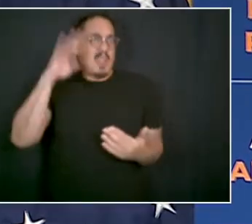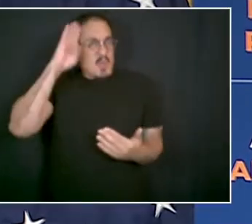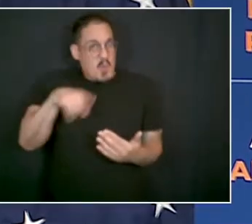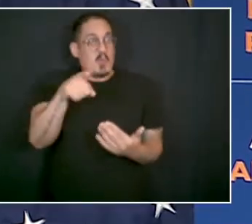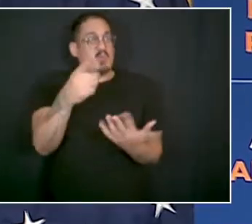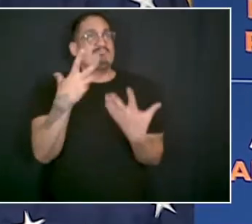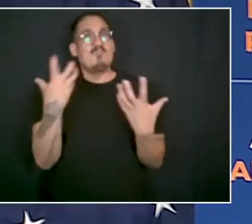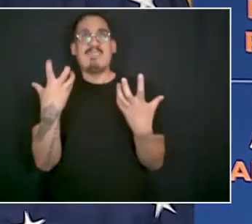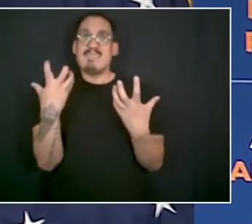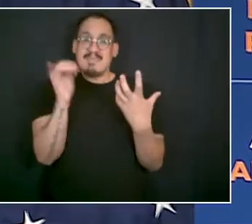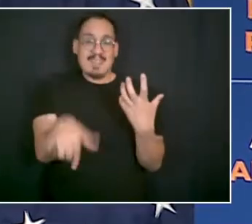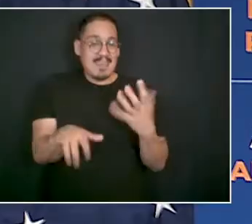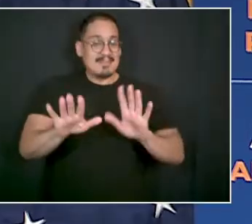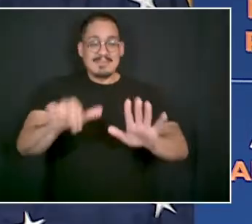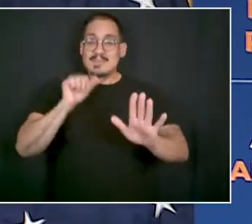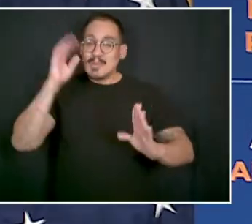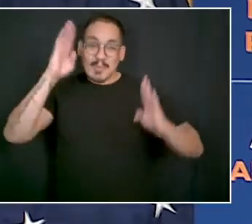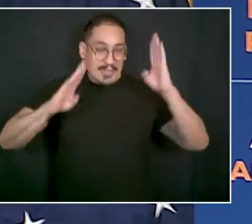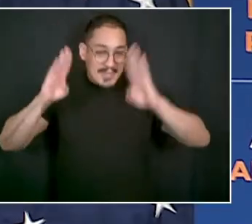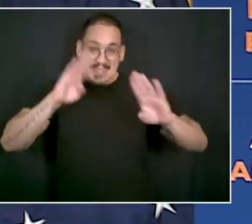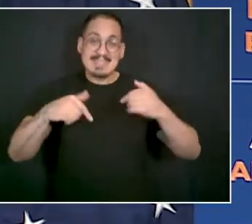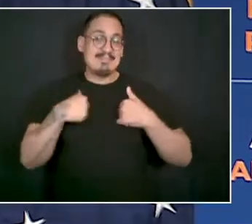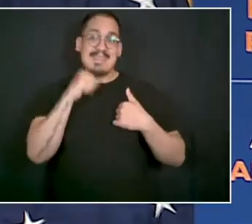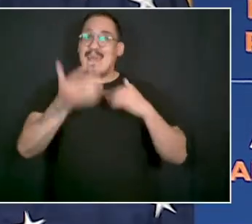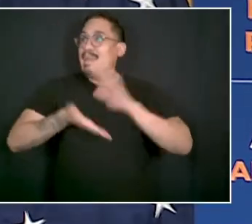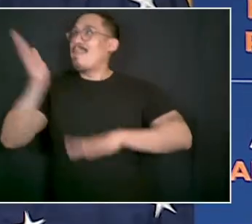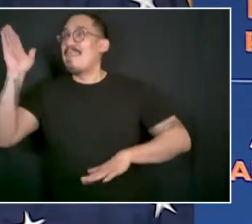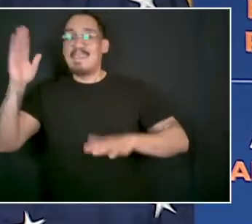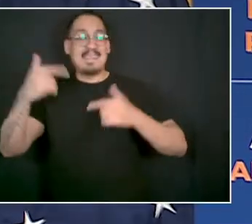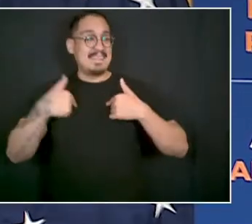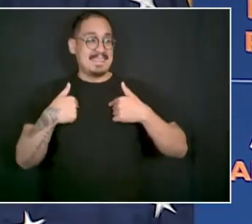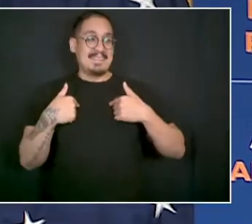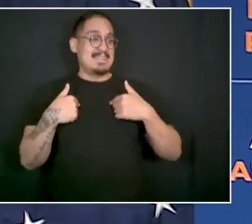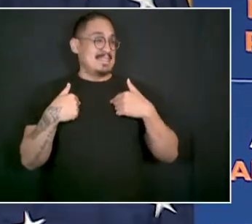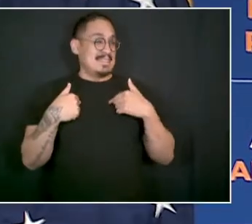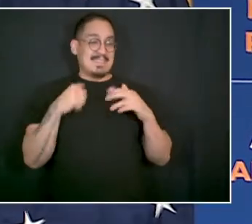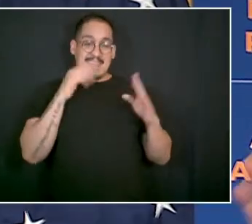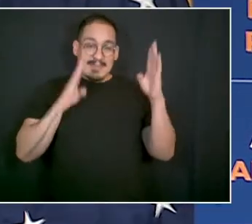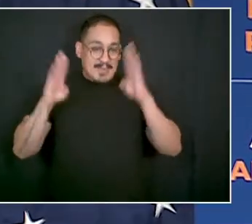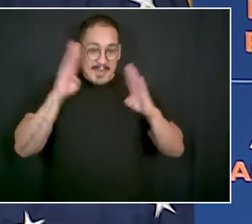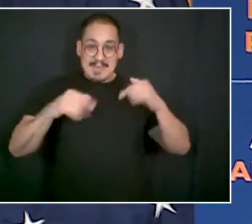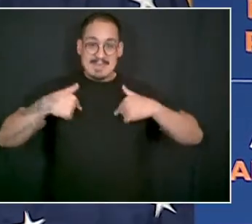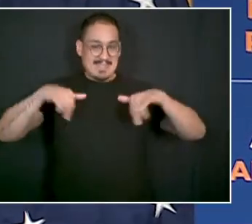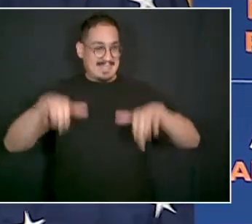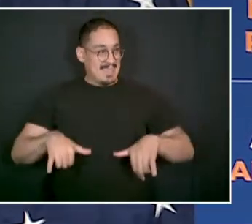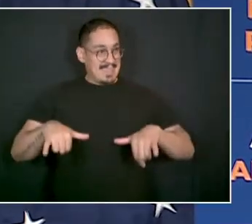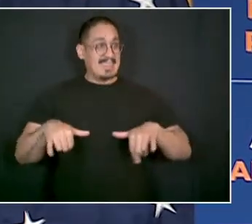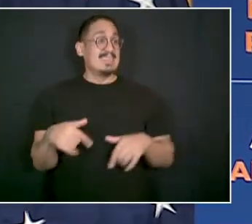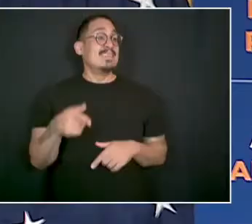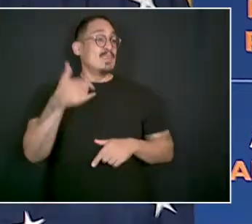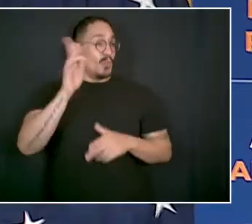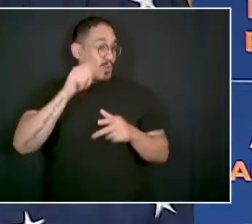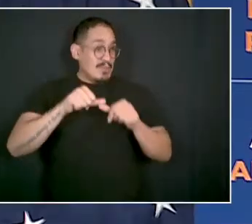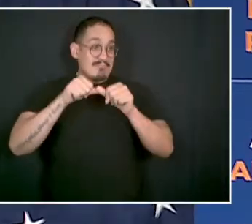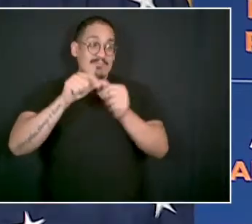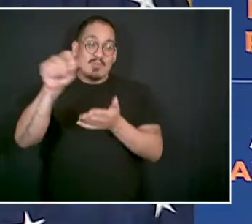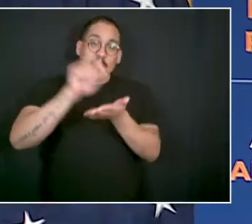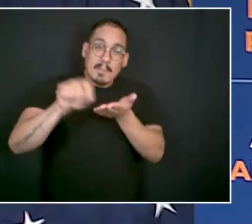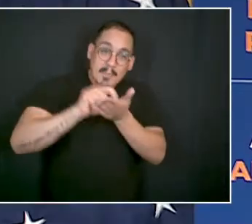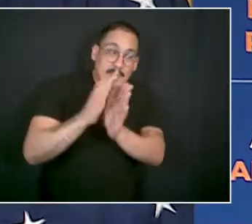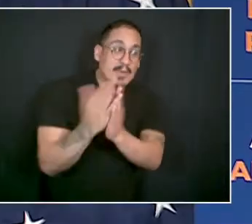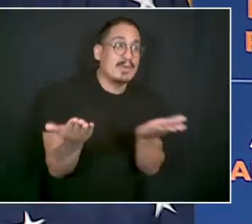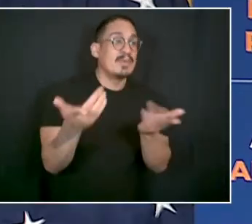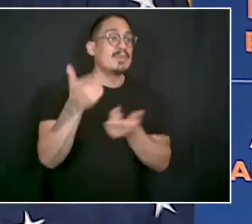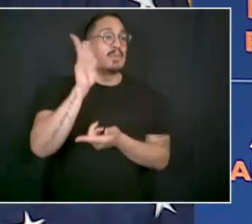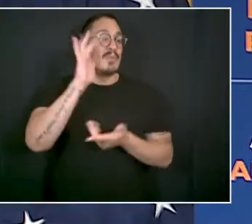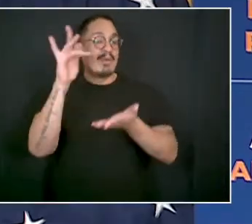Don't worry about it. I'm not going anywhere. You're going to all write books. You're going to all do documentaries. You're going to all continue to get the clicks you want. Every time you tweet my